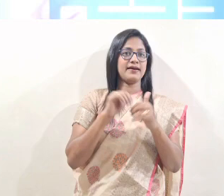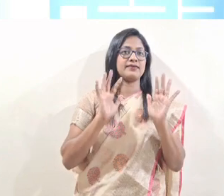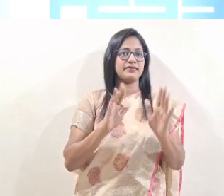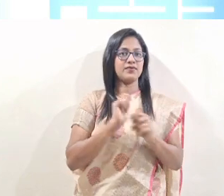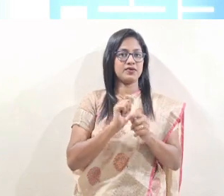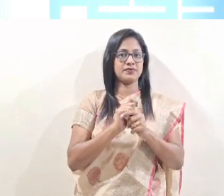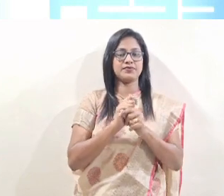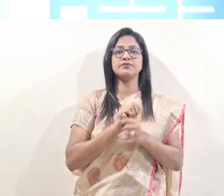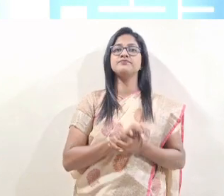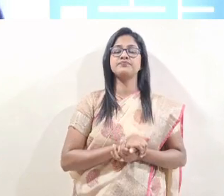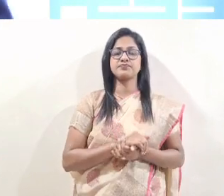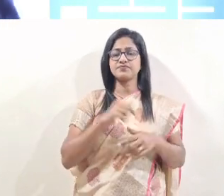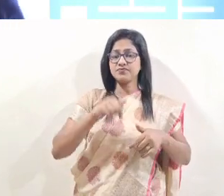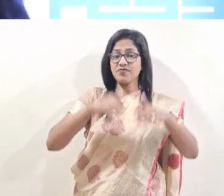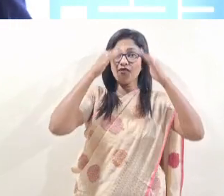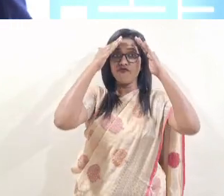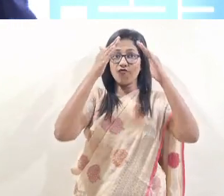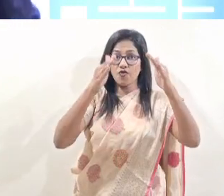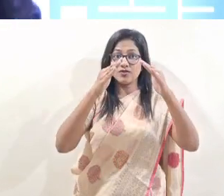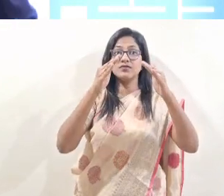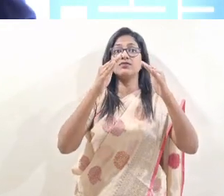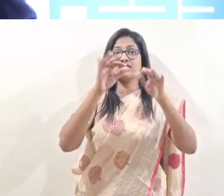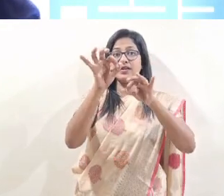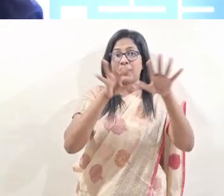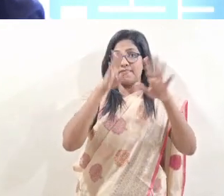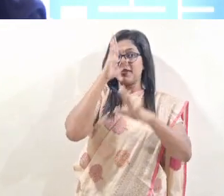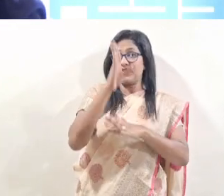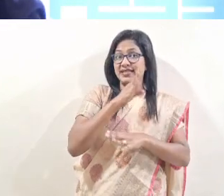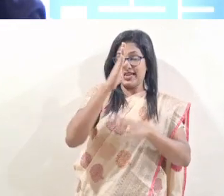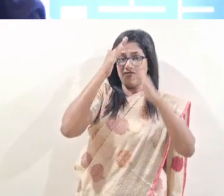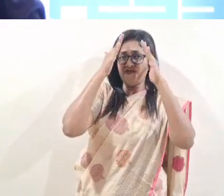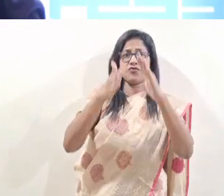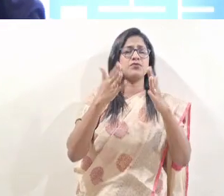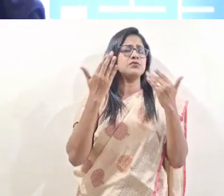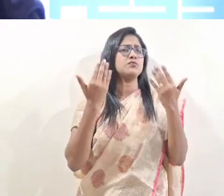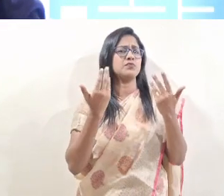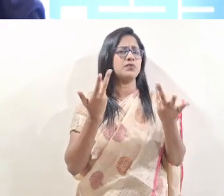the special focus on urban rail in this session?